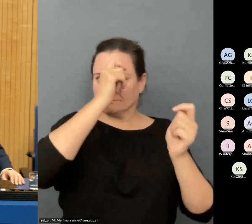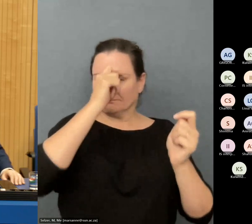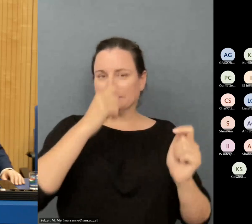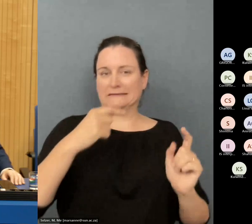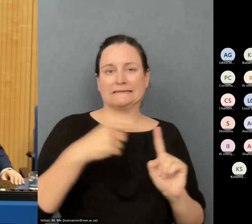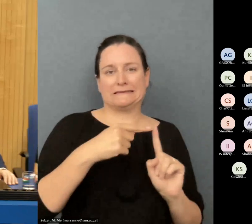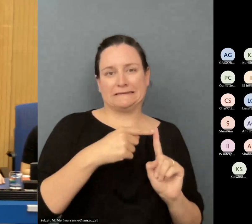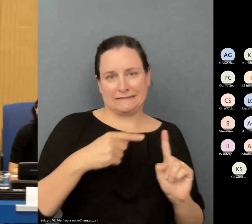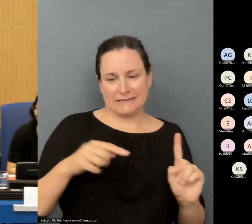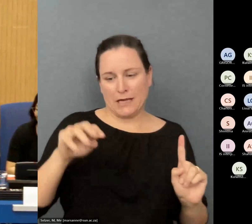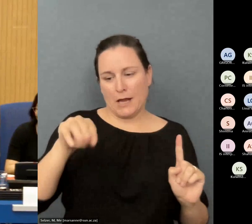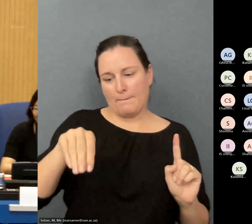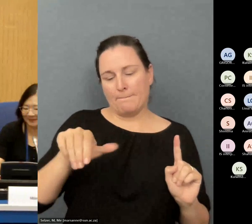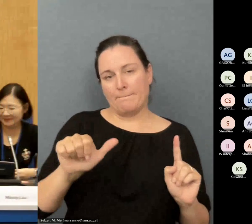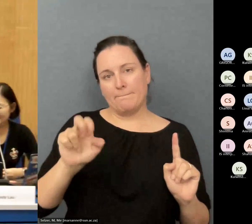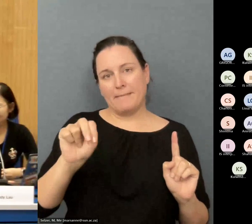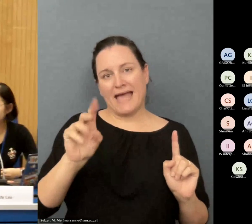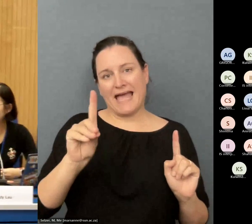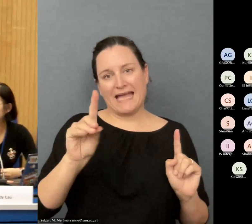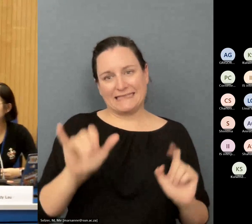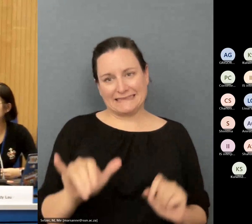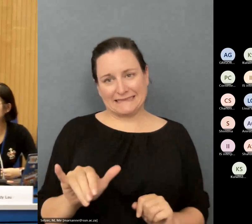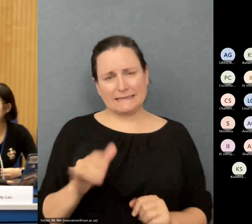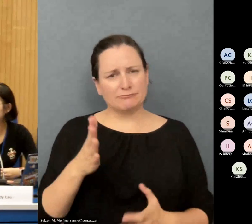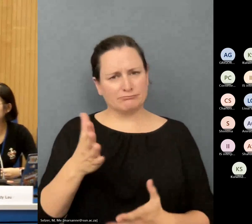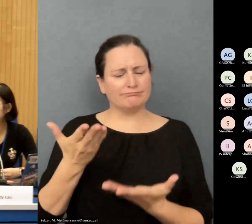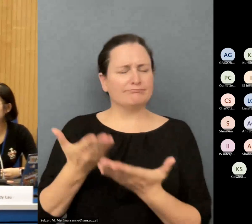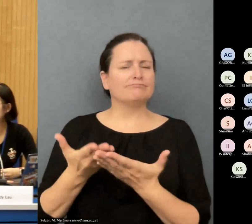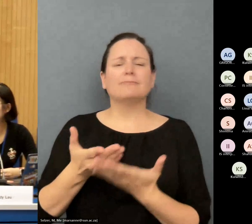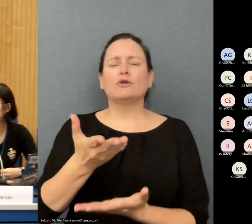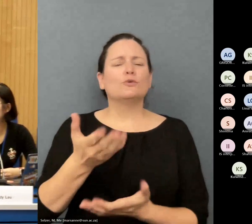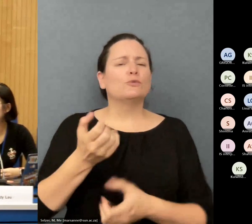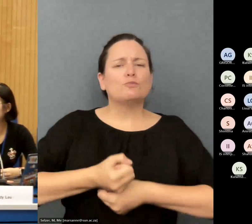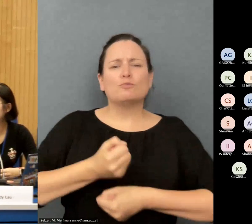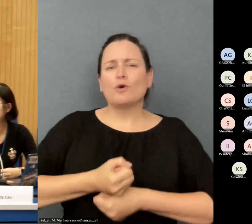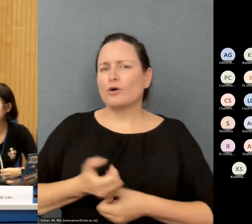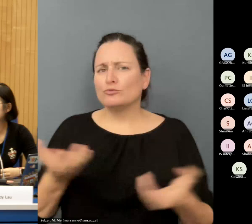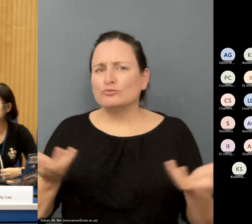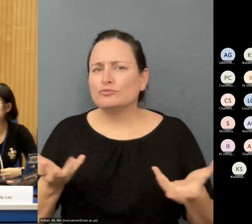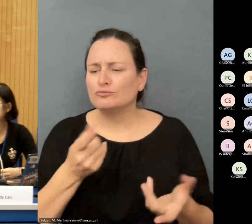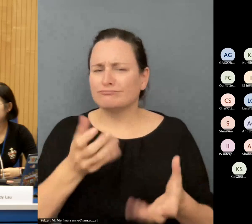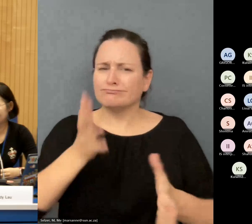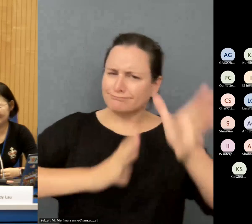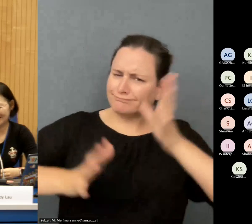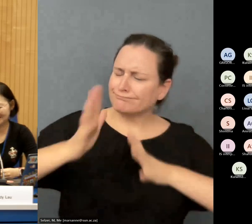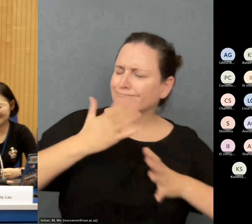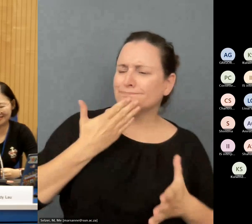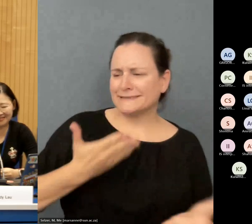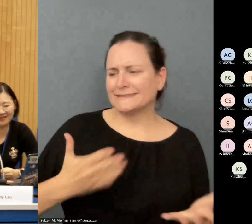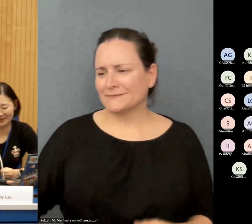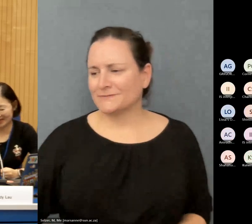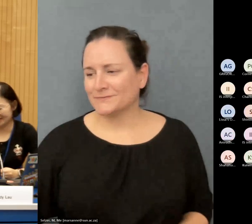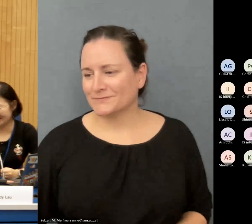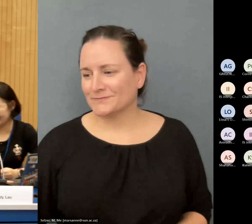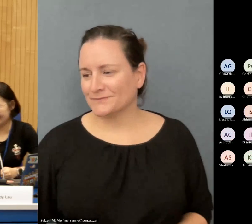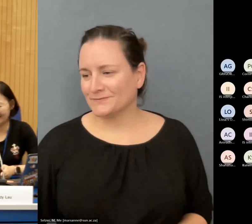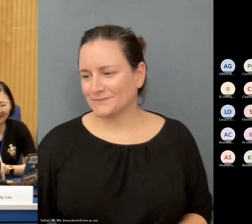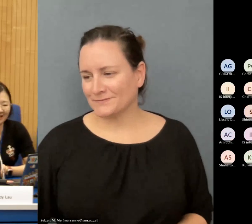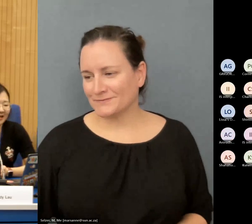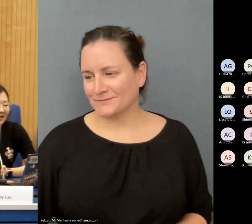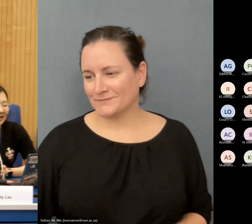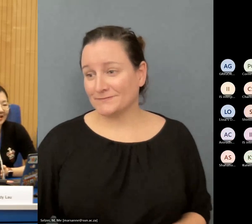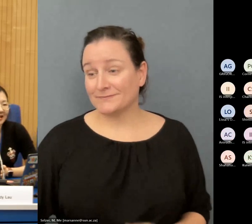colleague, Mandy from Reach and Match. Mandy, can you introduce yourself and all the wonderful work? Tell us your story. We want to hear everything. Thanks. Thanks,